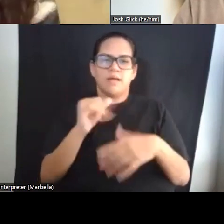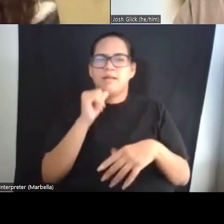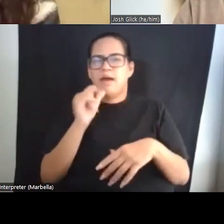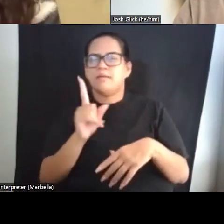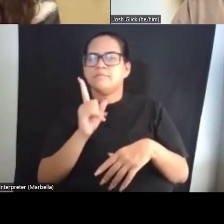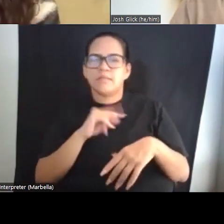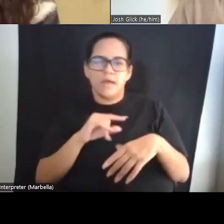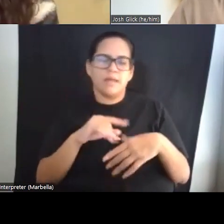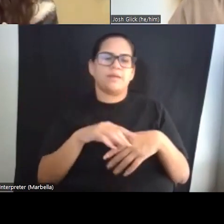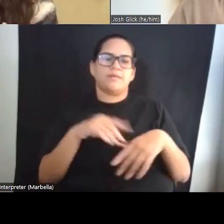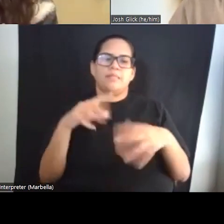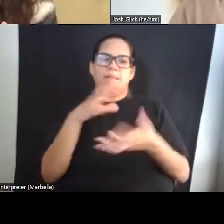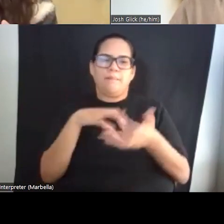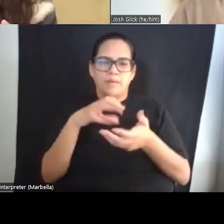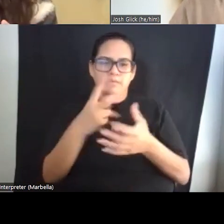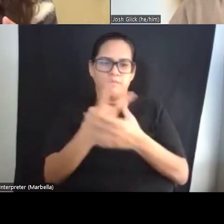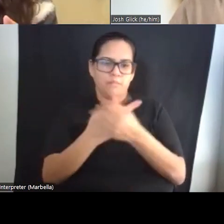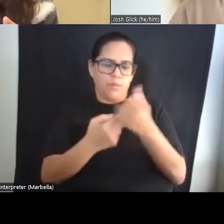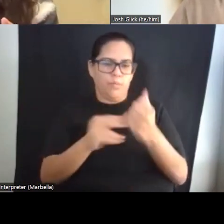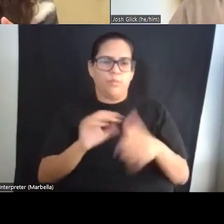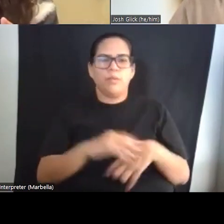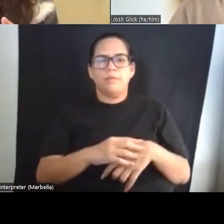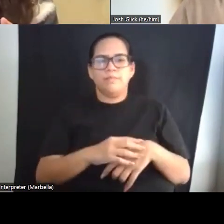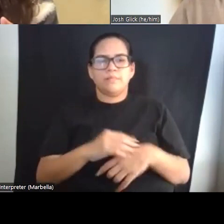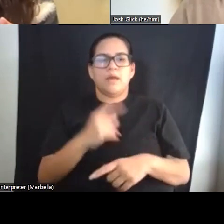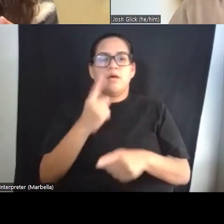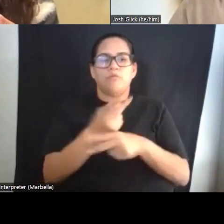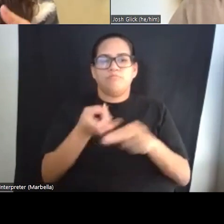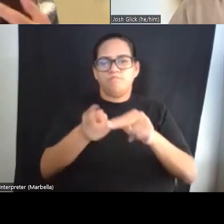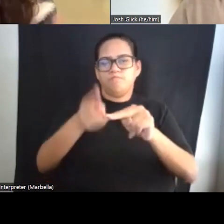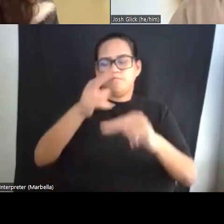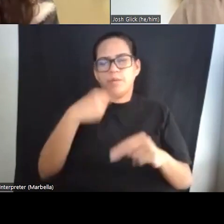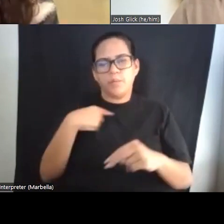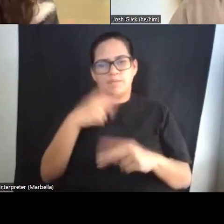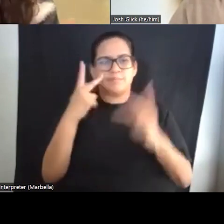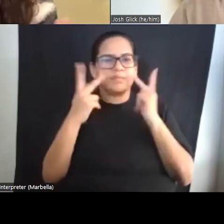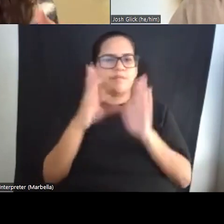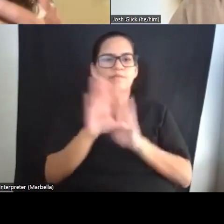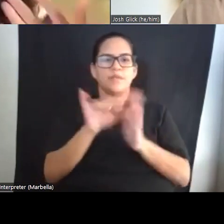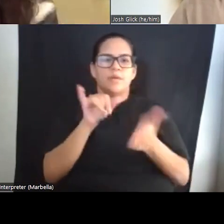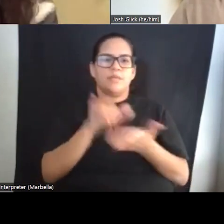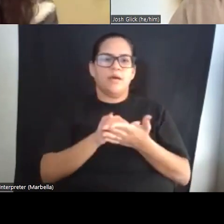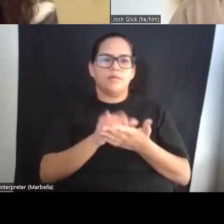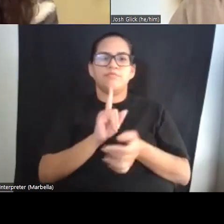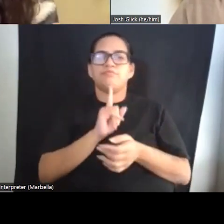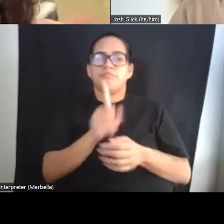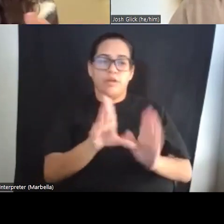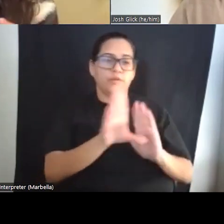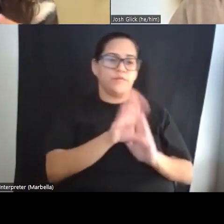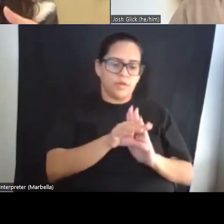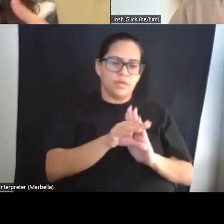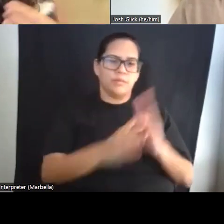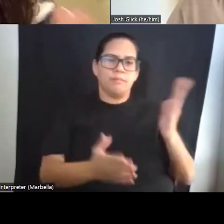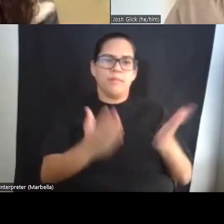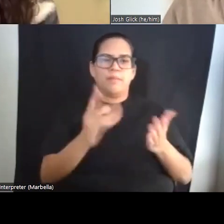mix of those two, right? Because also increasingly we will see video that is real footage that